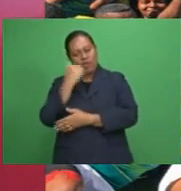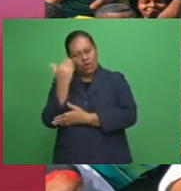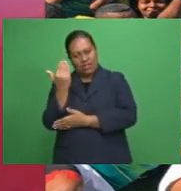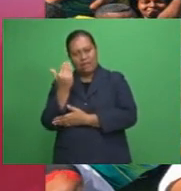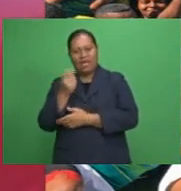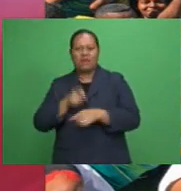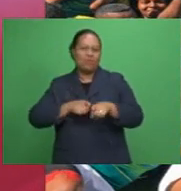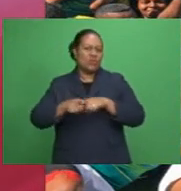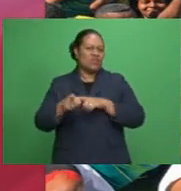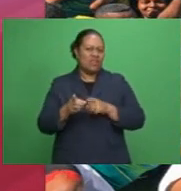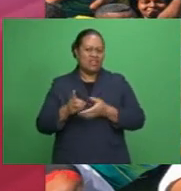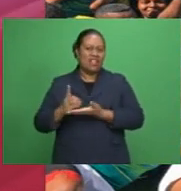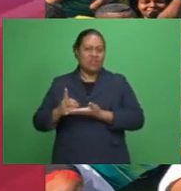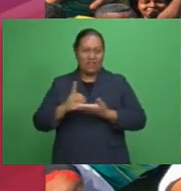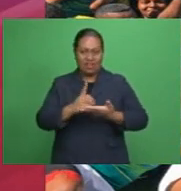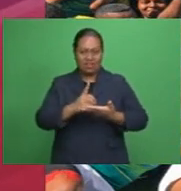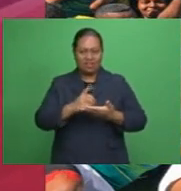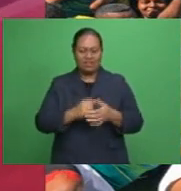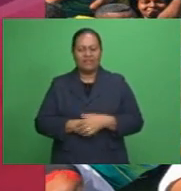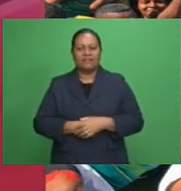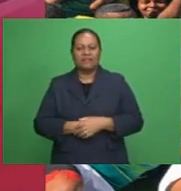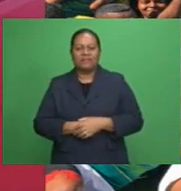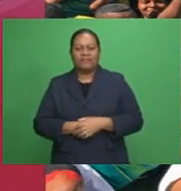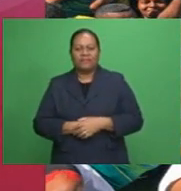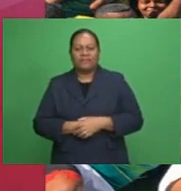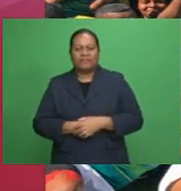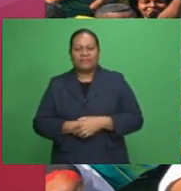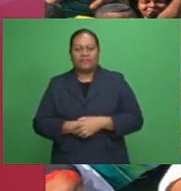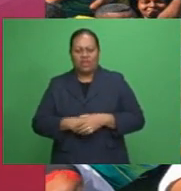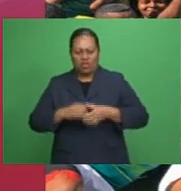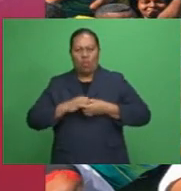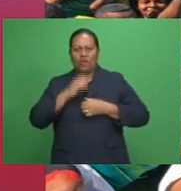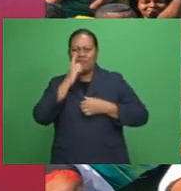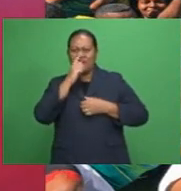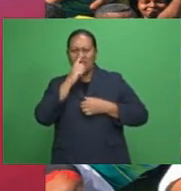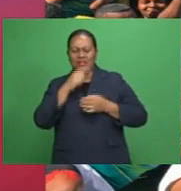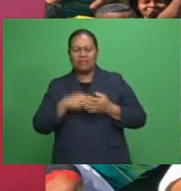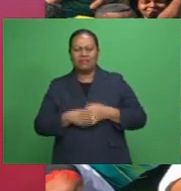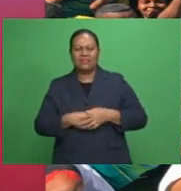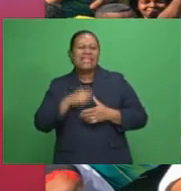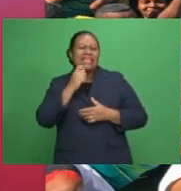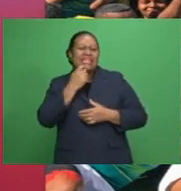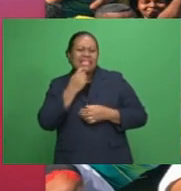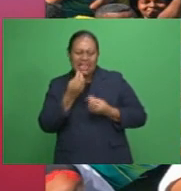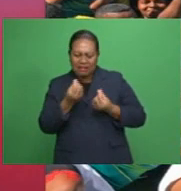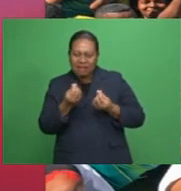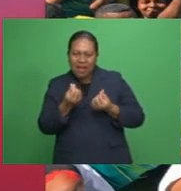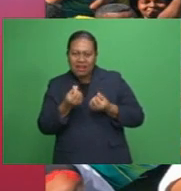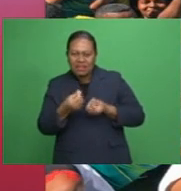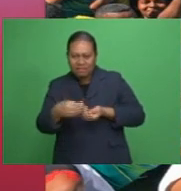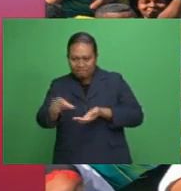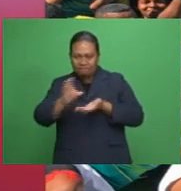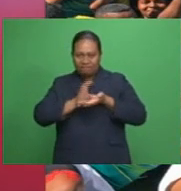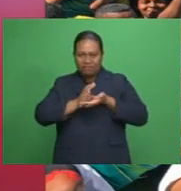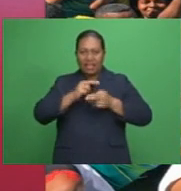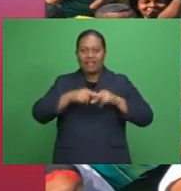a donation from our own people. The little bit of money that comes in from the